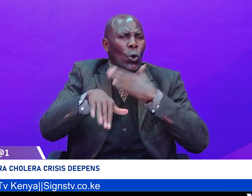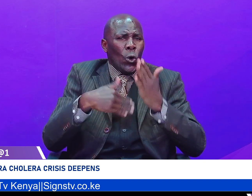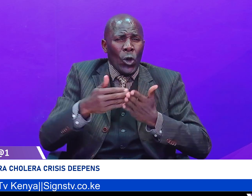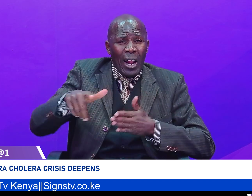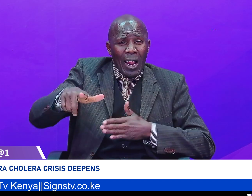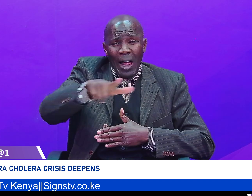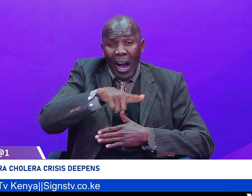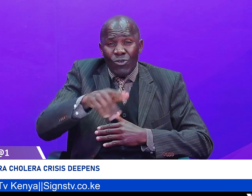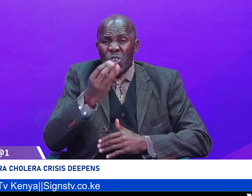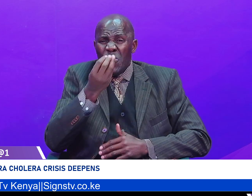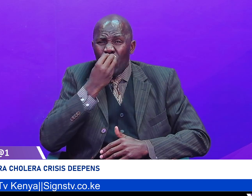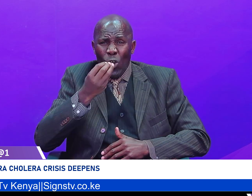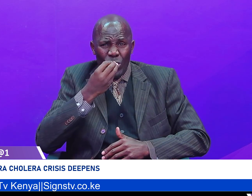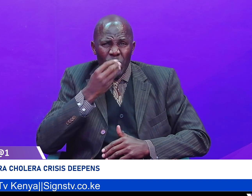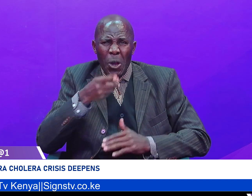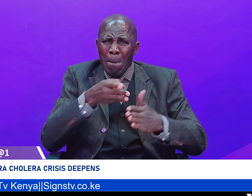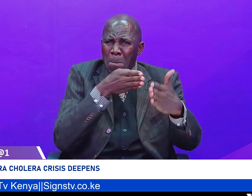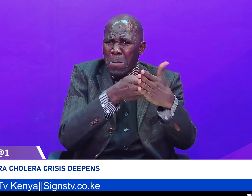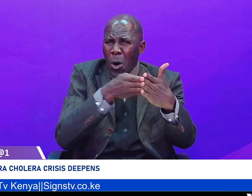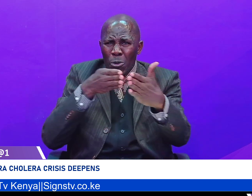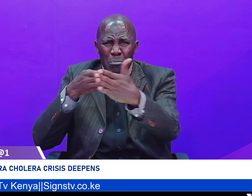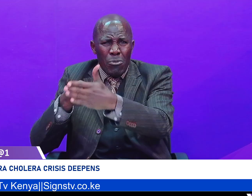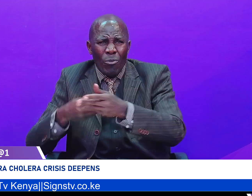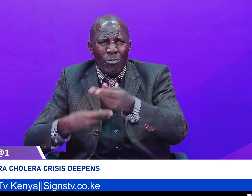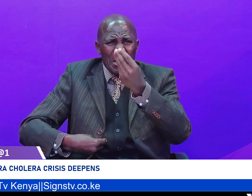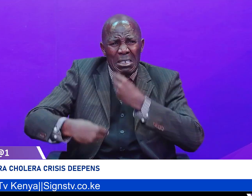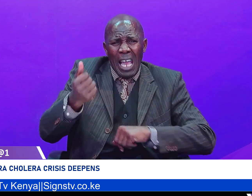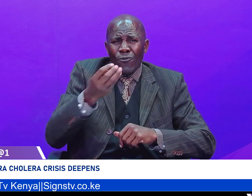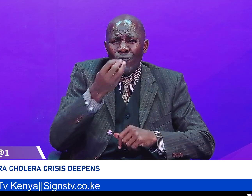measures, immediately closed all local eateries,